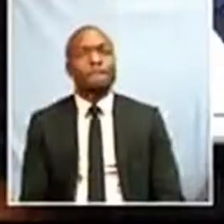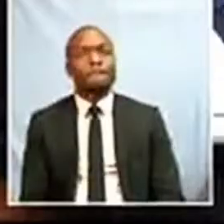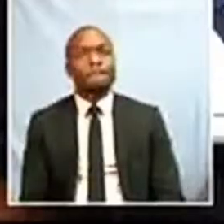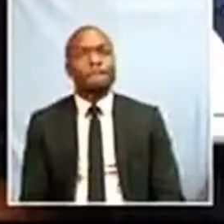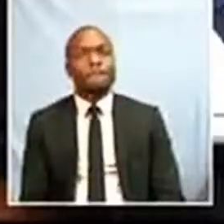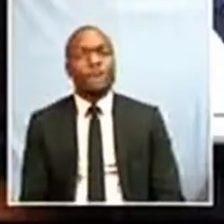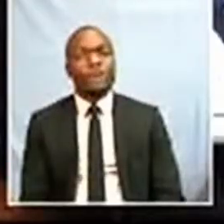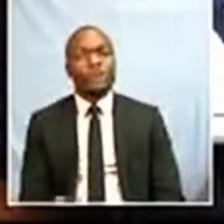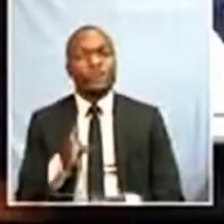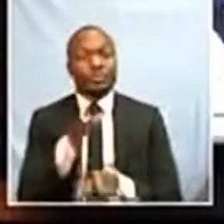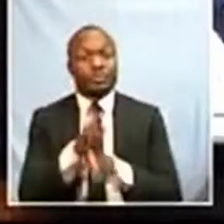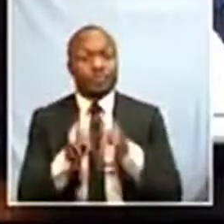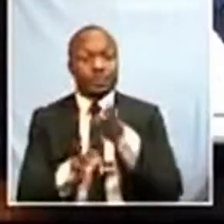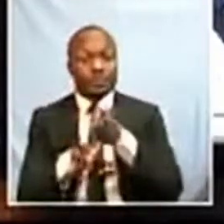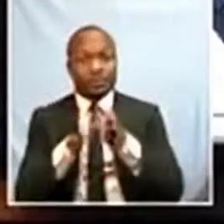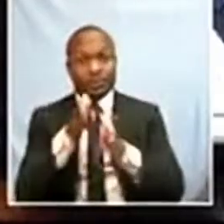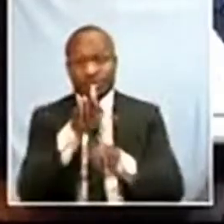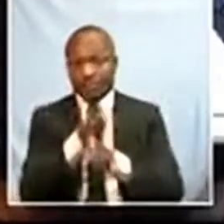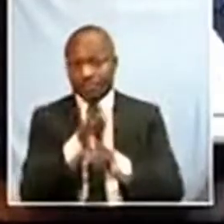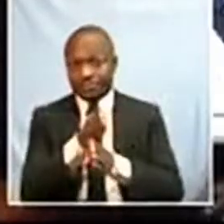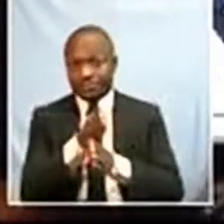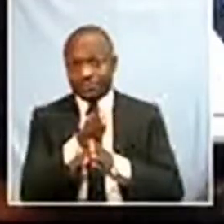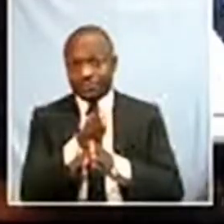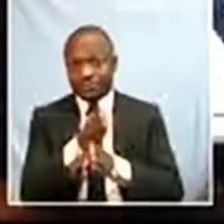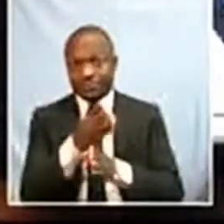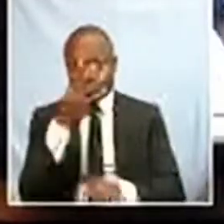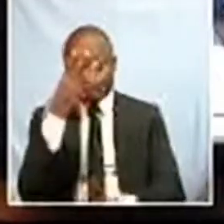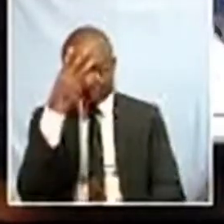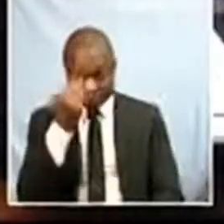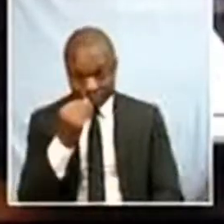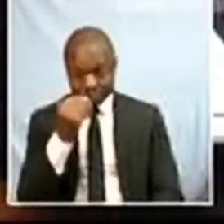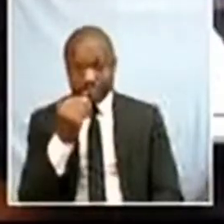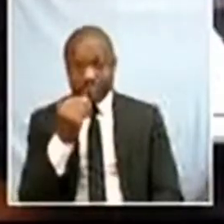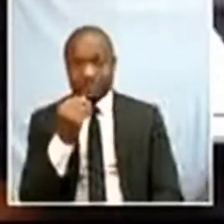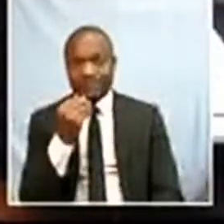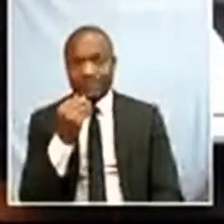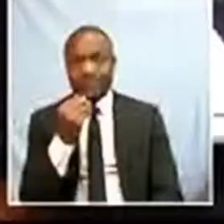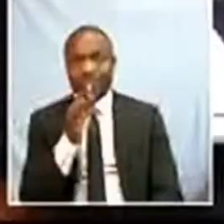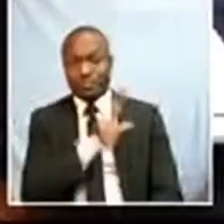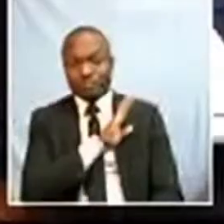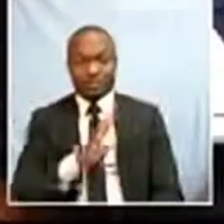The construction of dormitory block at Nambwaye Secondary School.